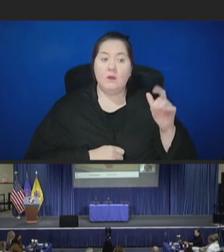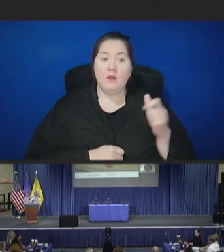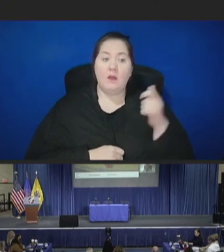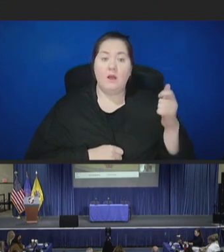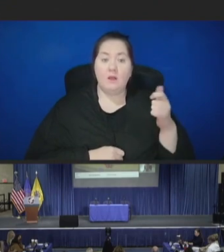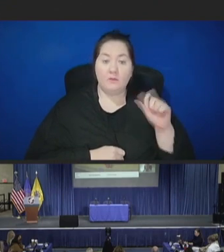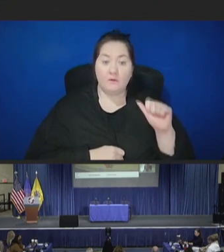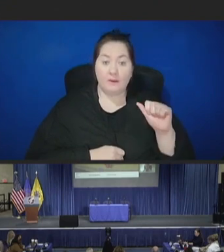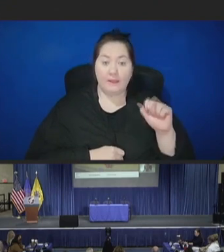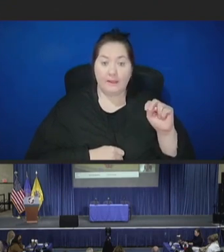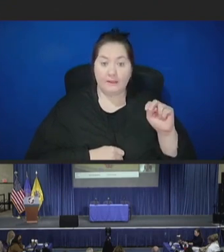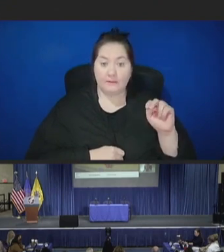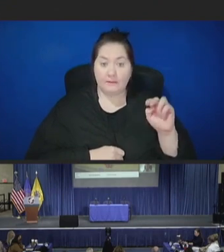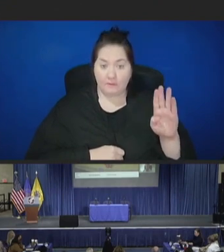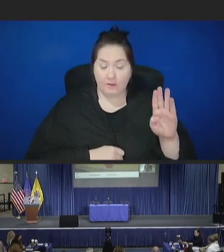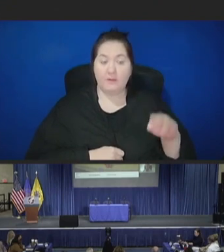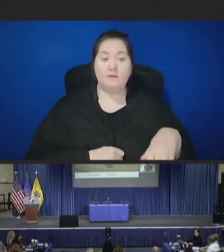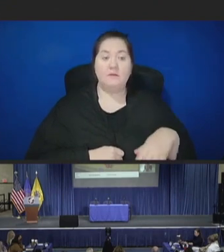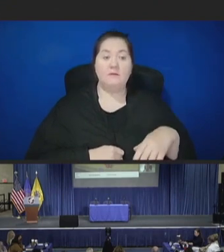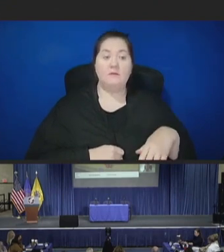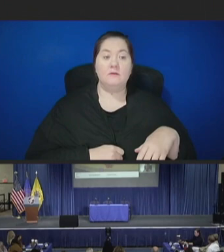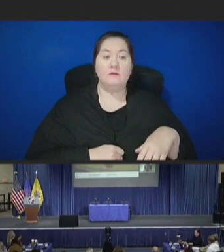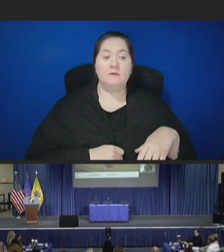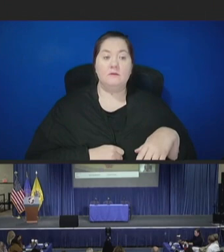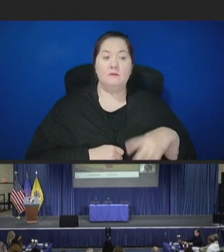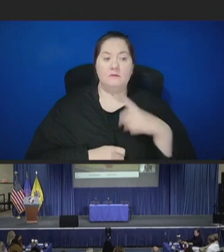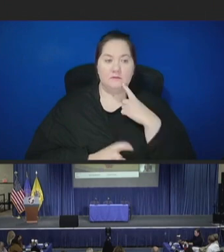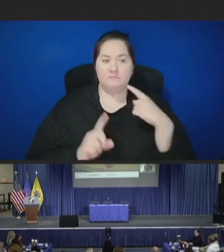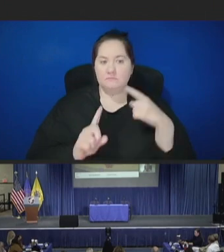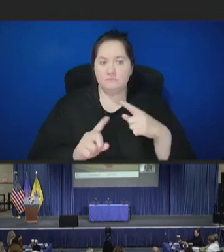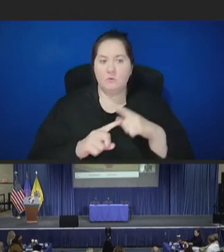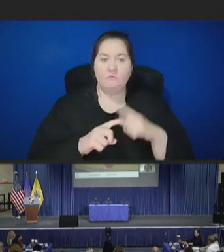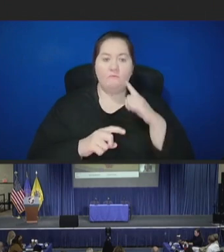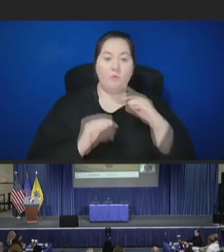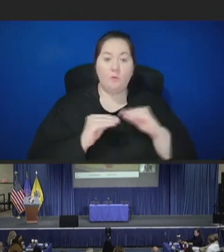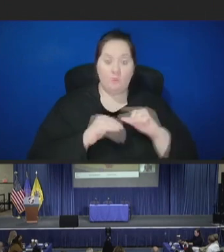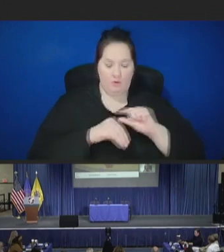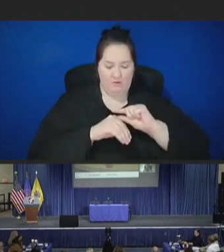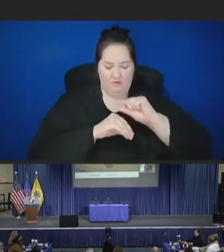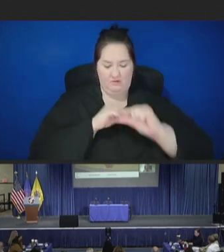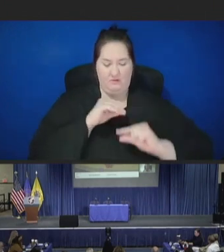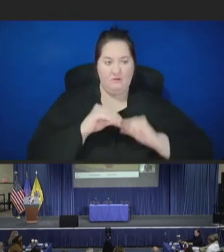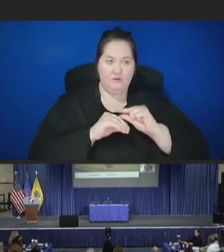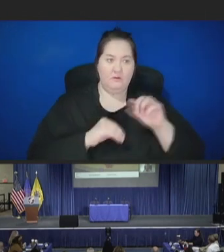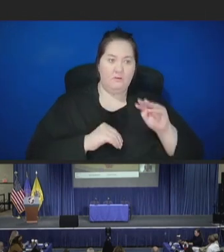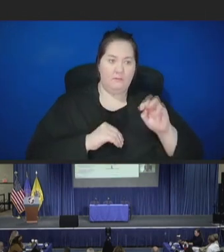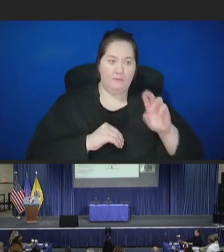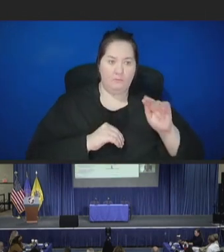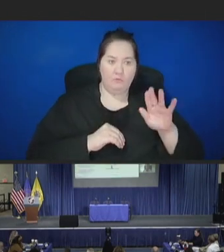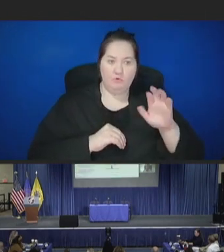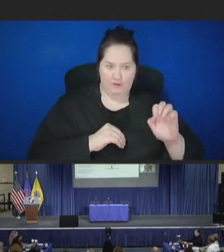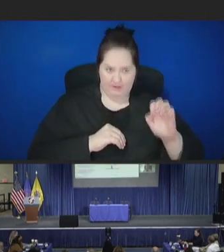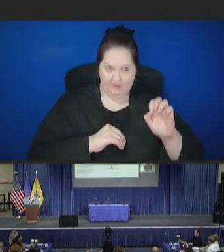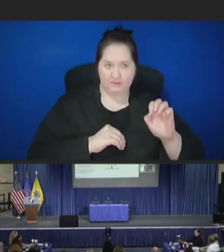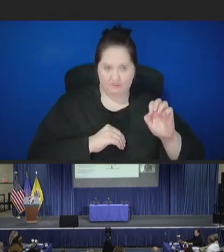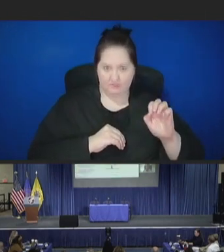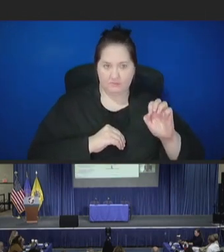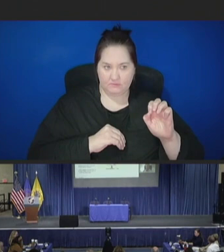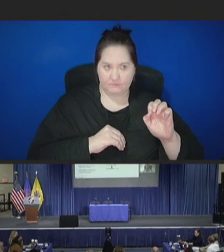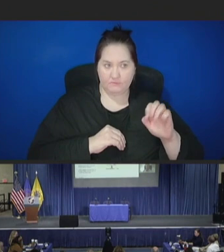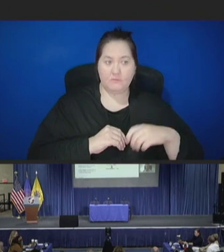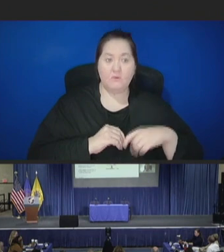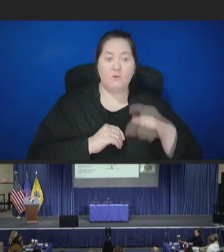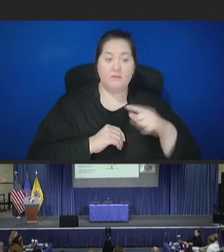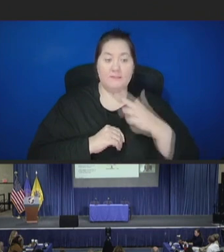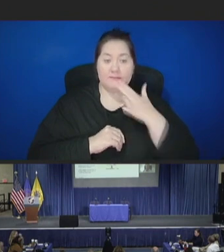antibody that we're following up on that's targeting the membrane proximal external region of HIV. So in this little